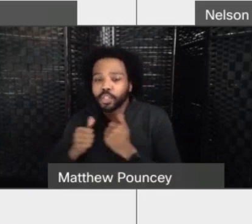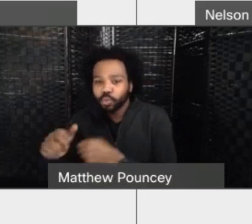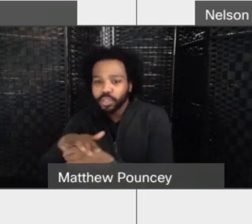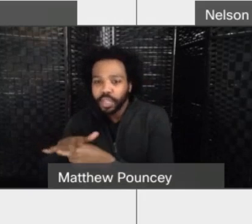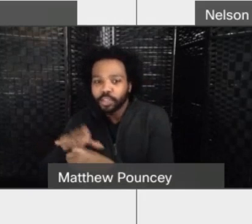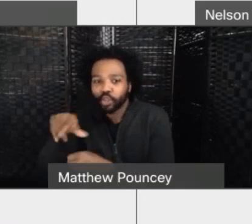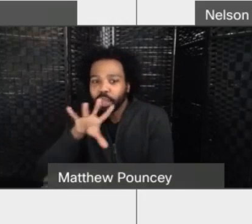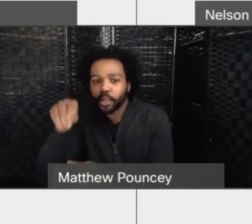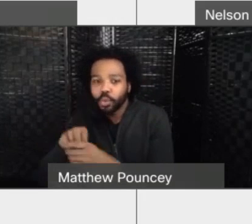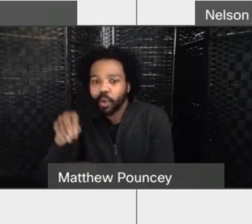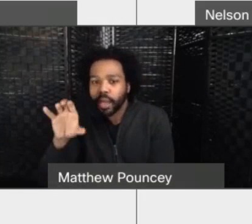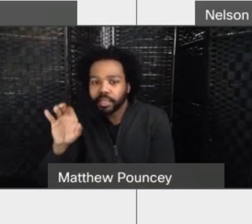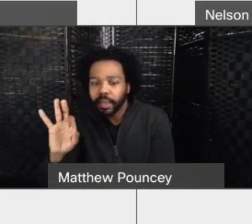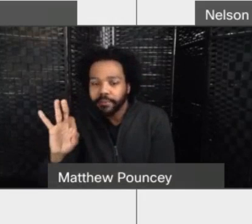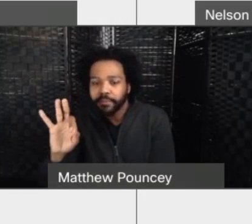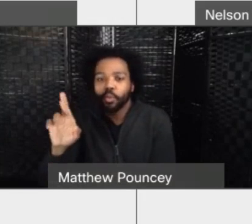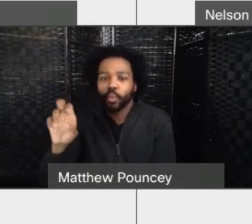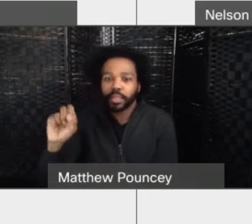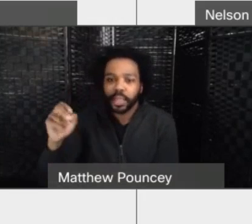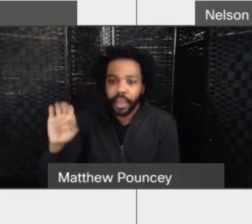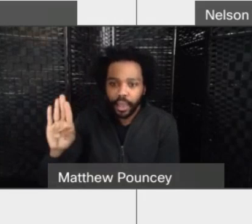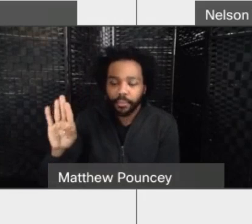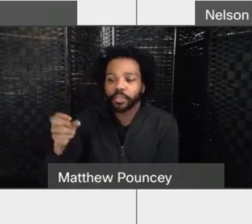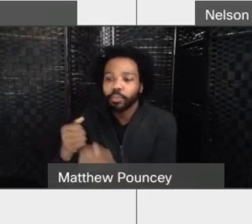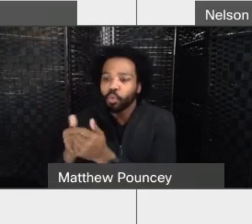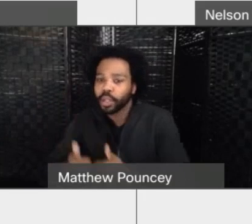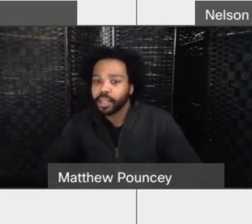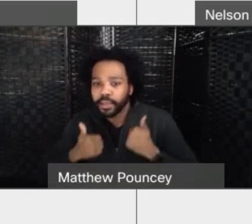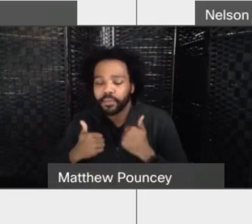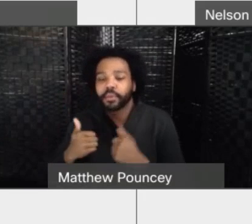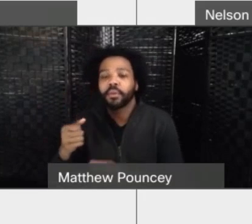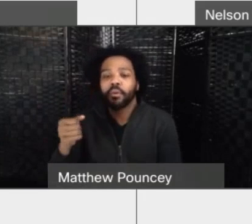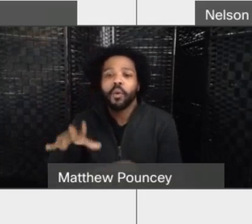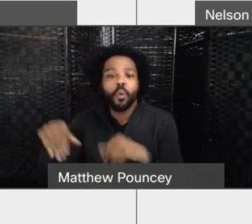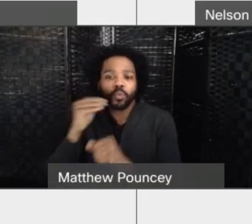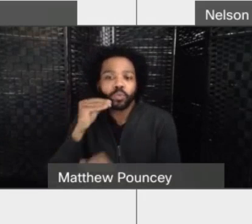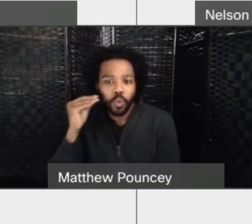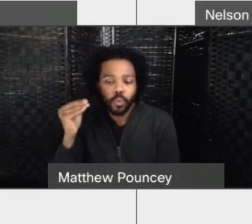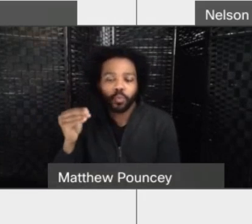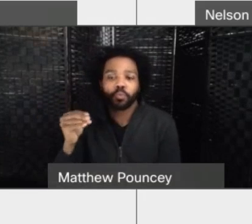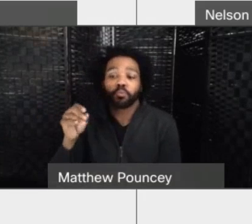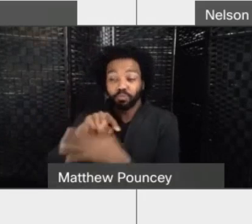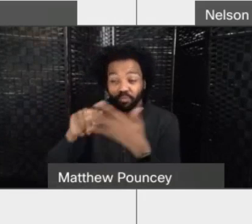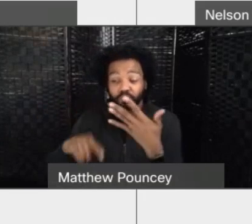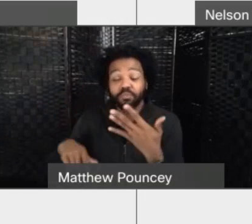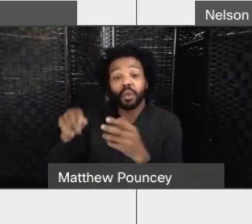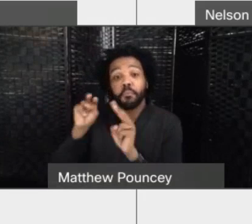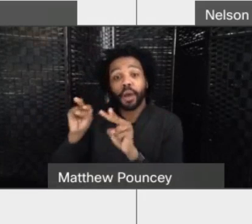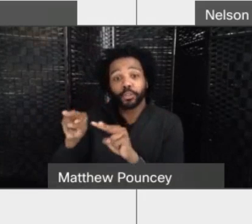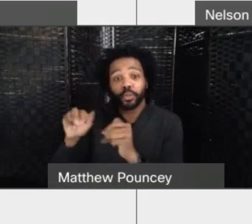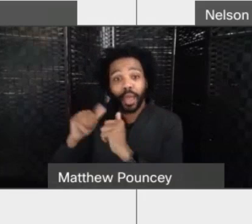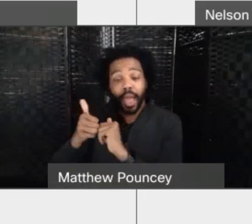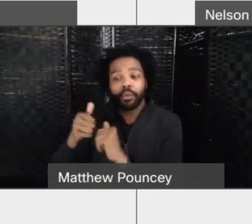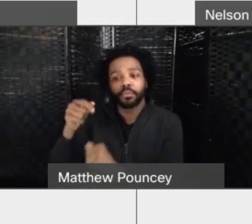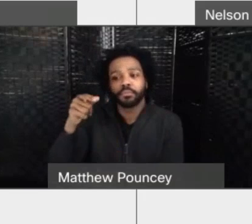include ICFs, ResHabs, supported living, and host home, is monitored